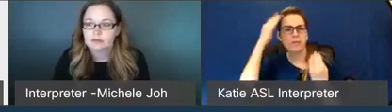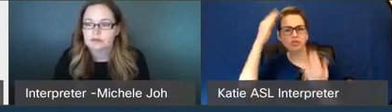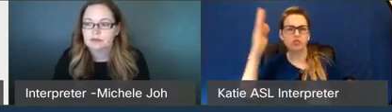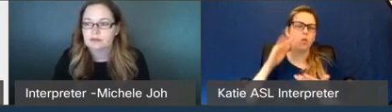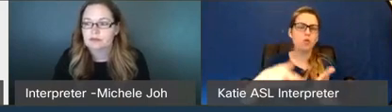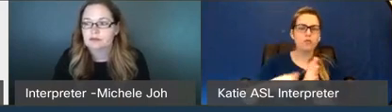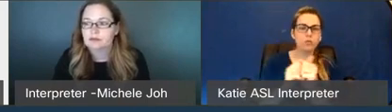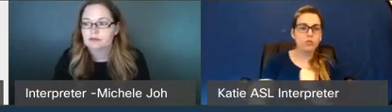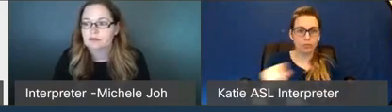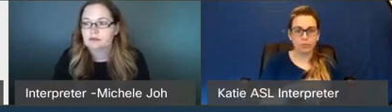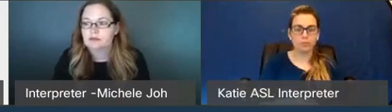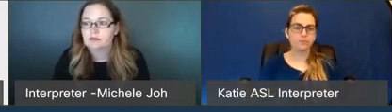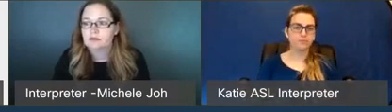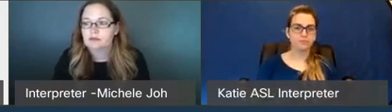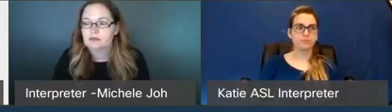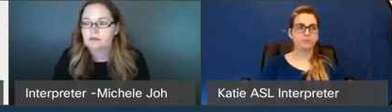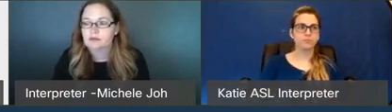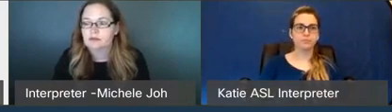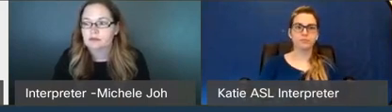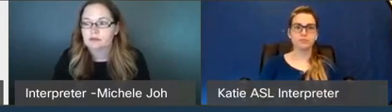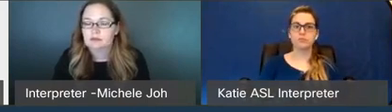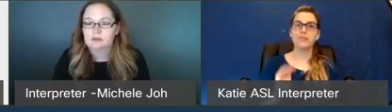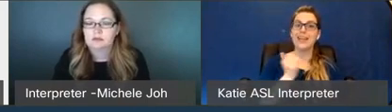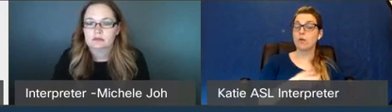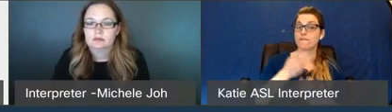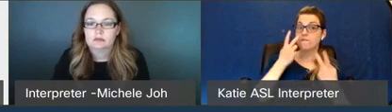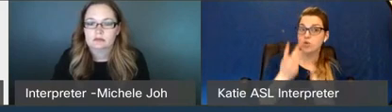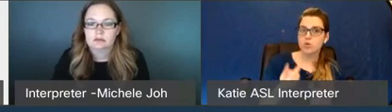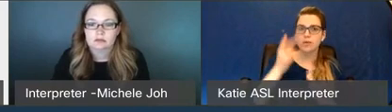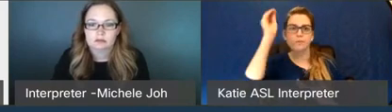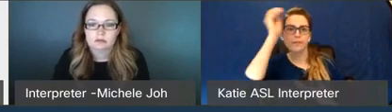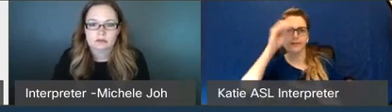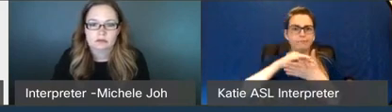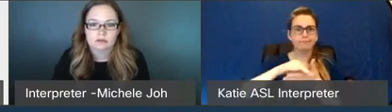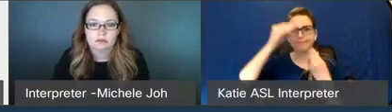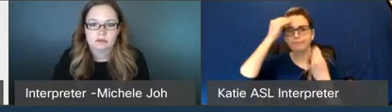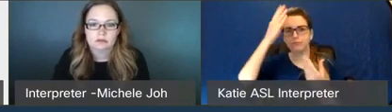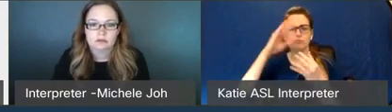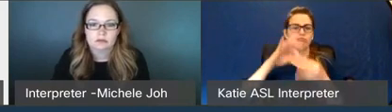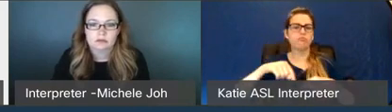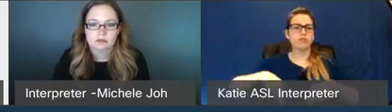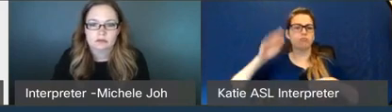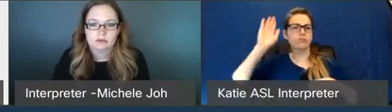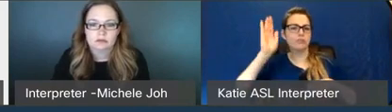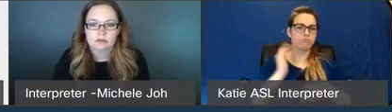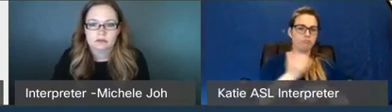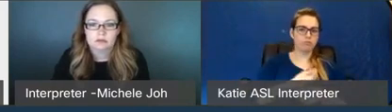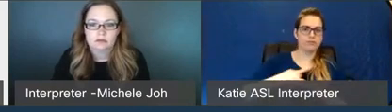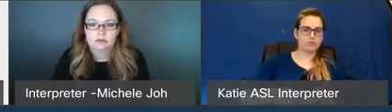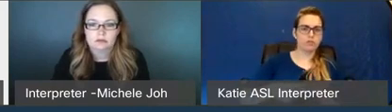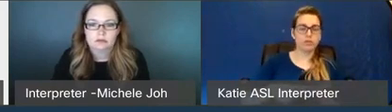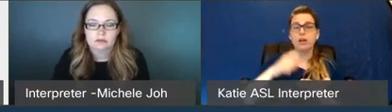you. The views, opinions, and content expressed in this presentation and discussion do